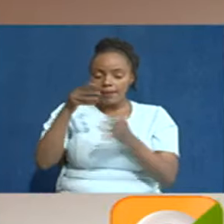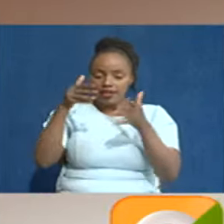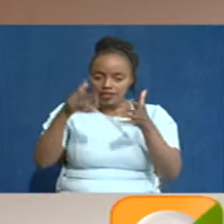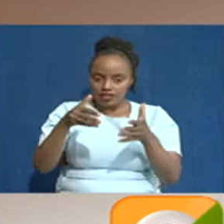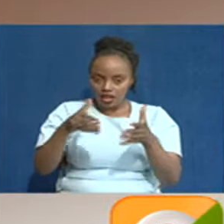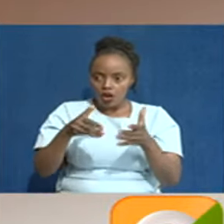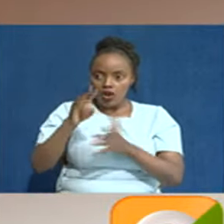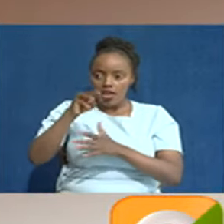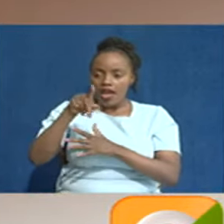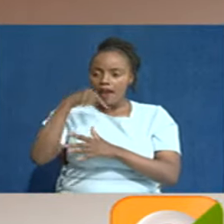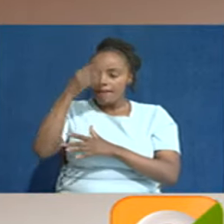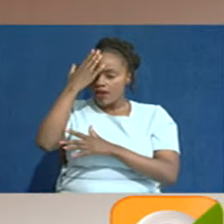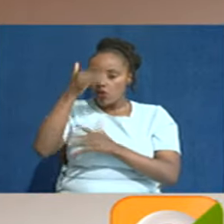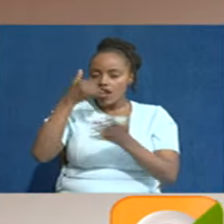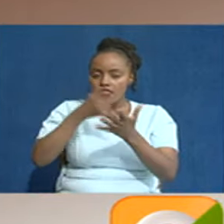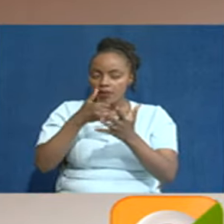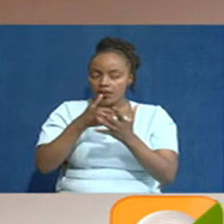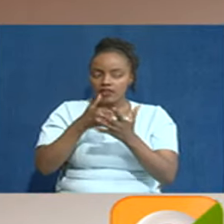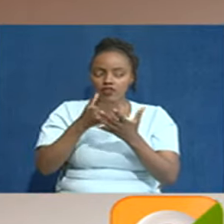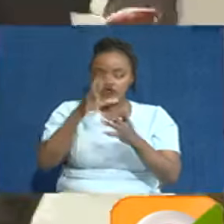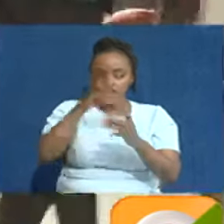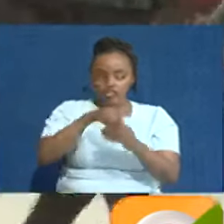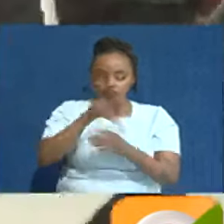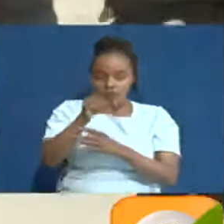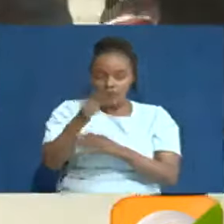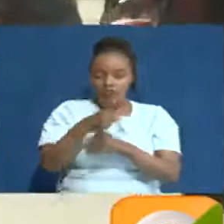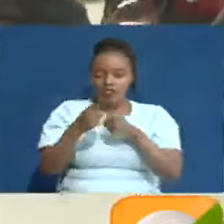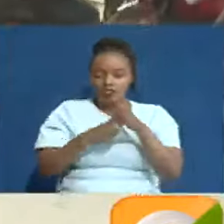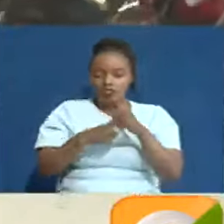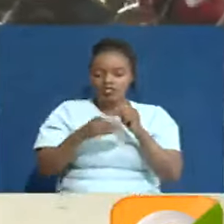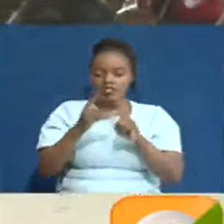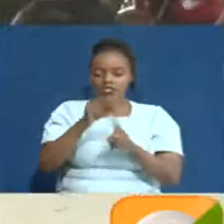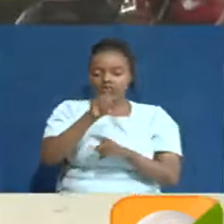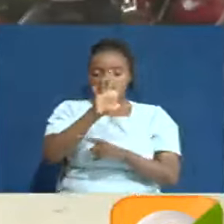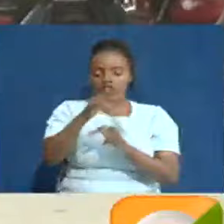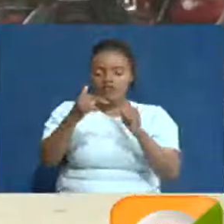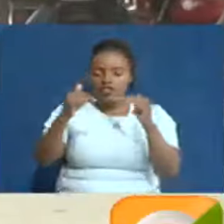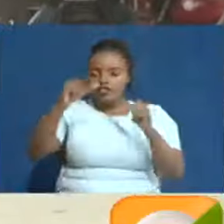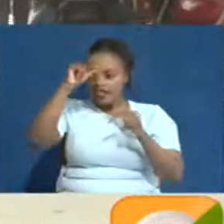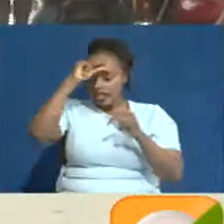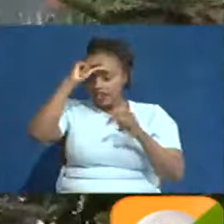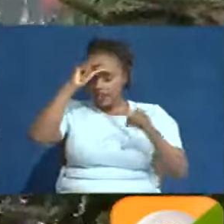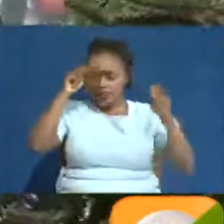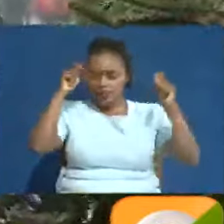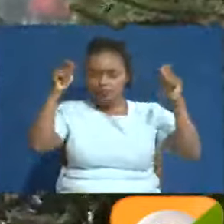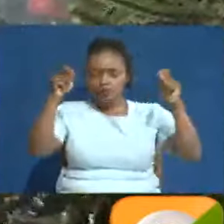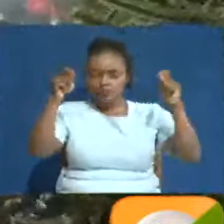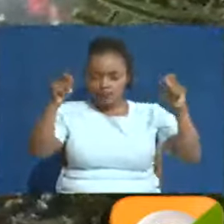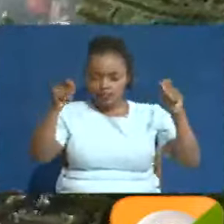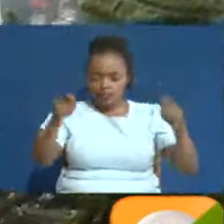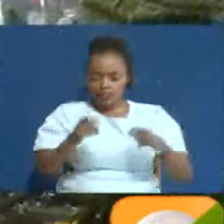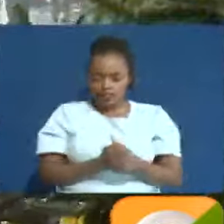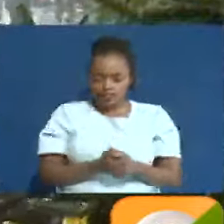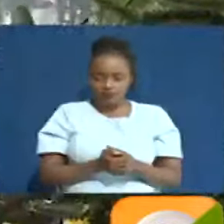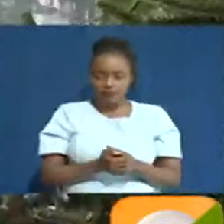over their alleged involvement in the June 25th anti-government protests.